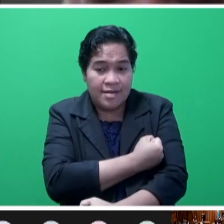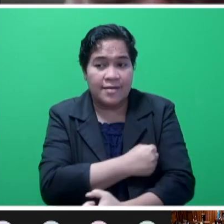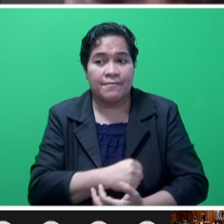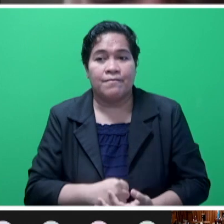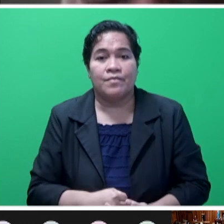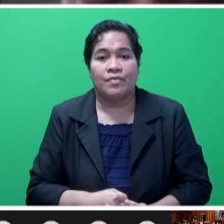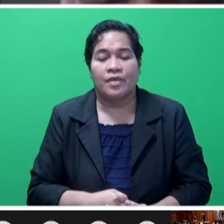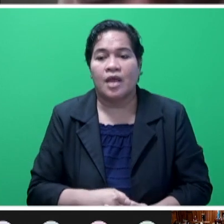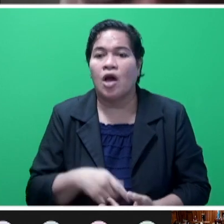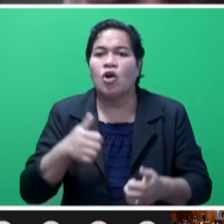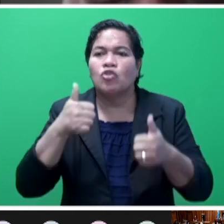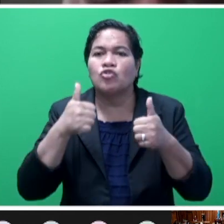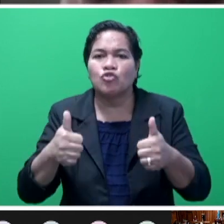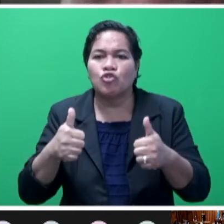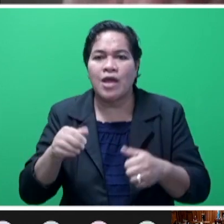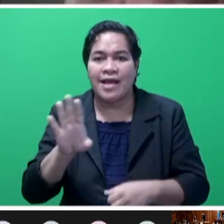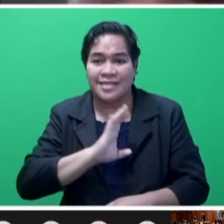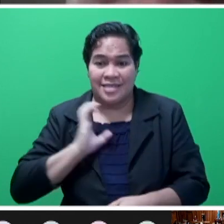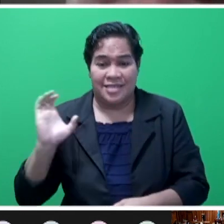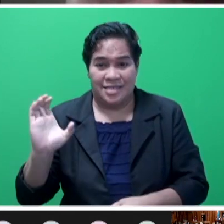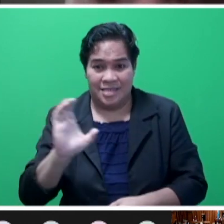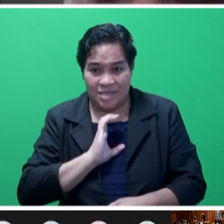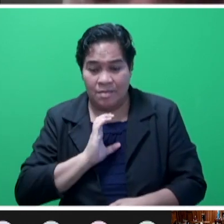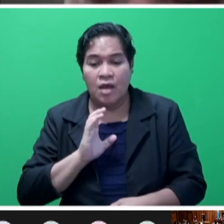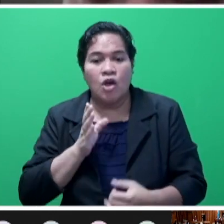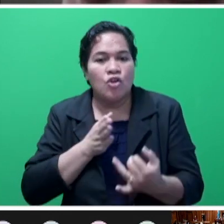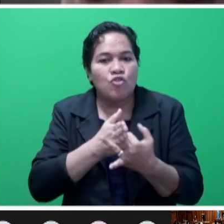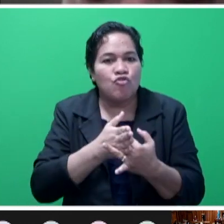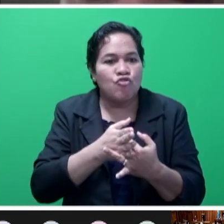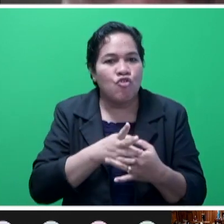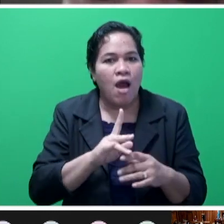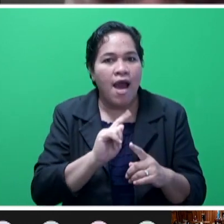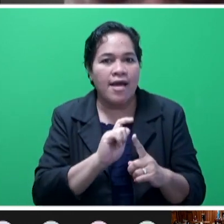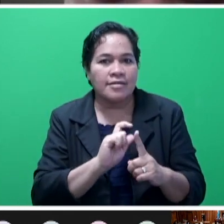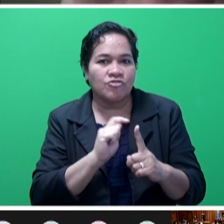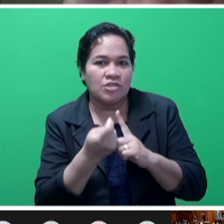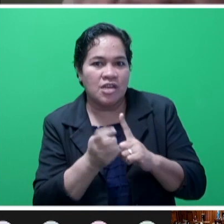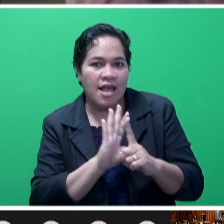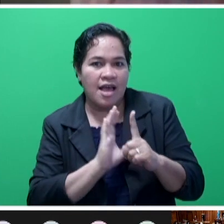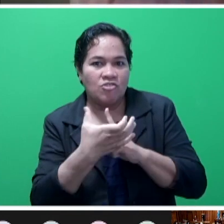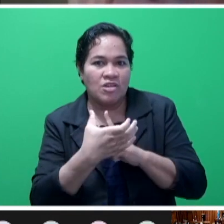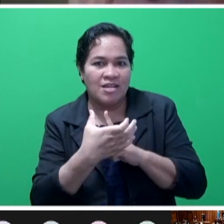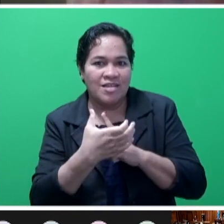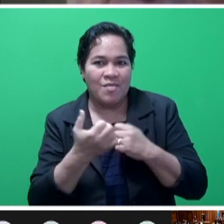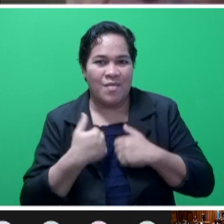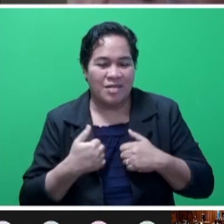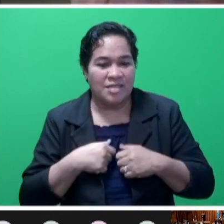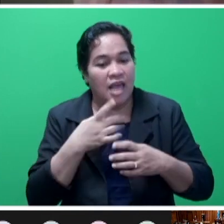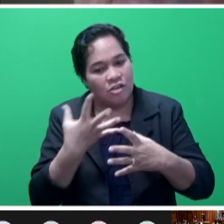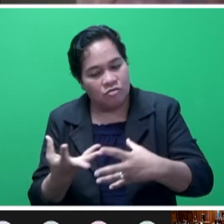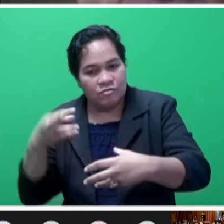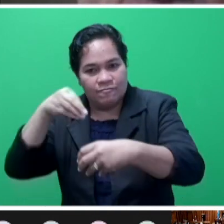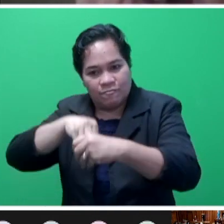good citizenship through traditional and cultural practices, and integrate them into different